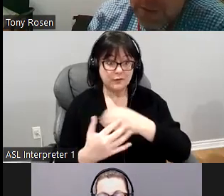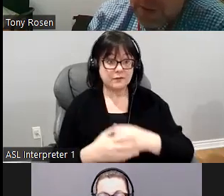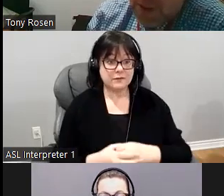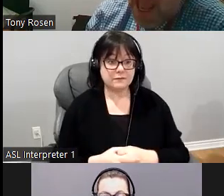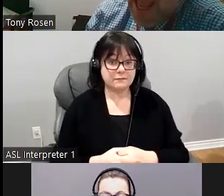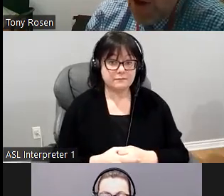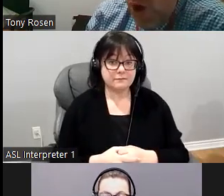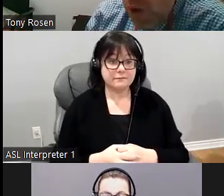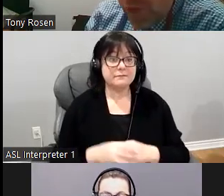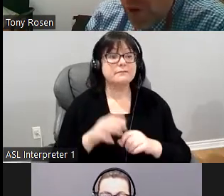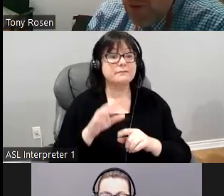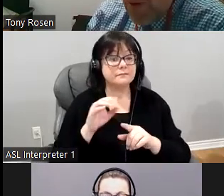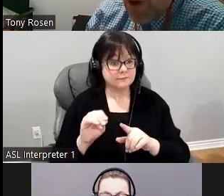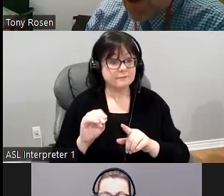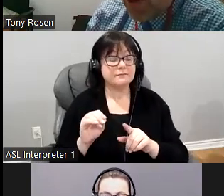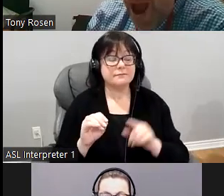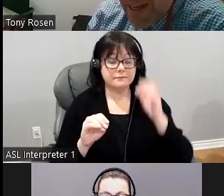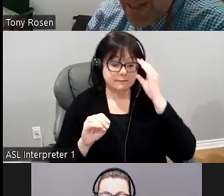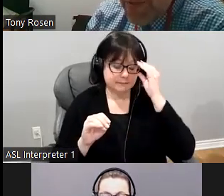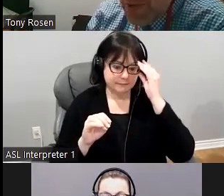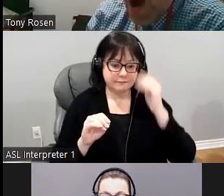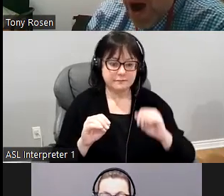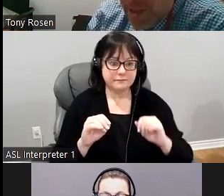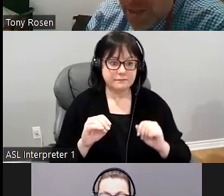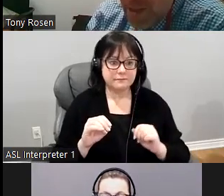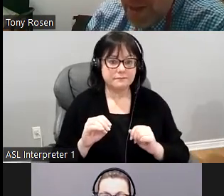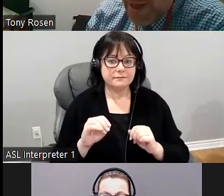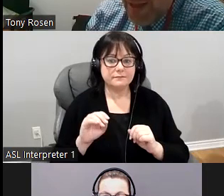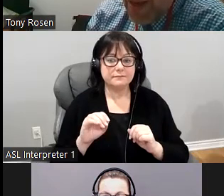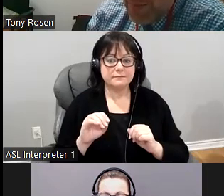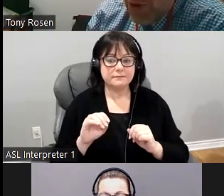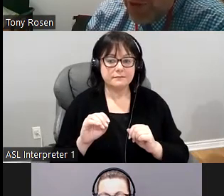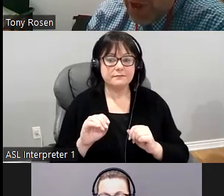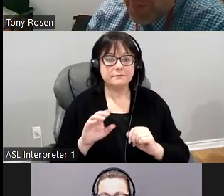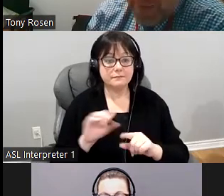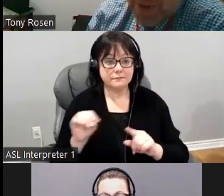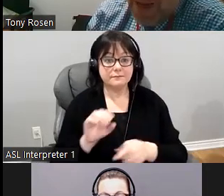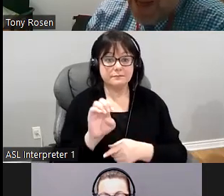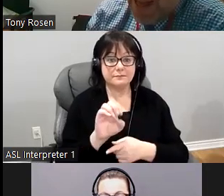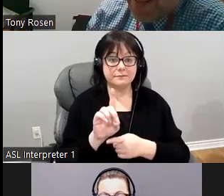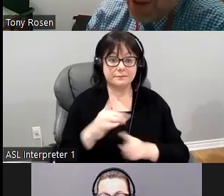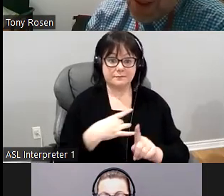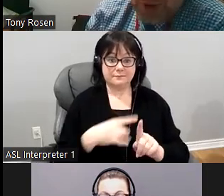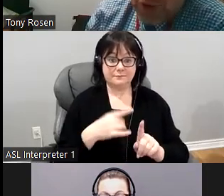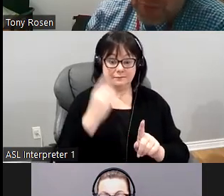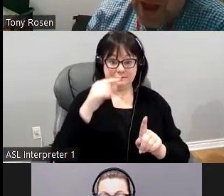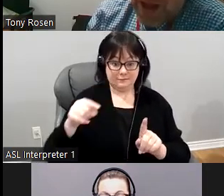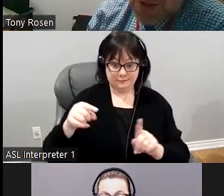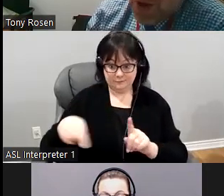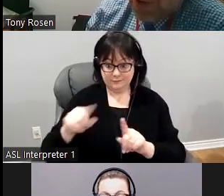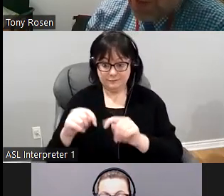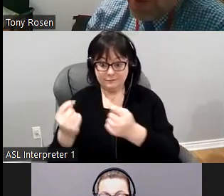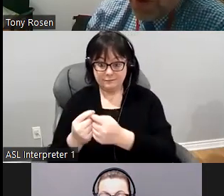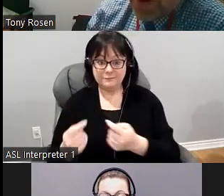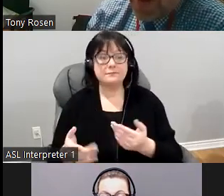presentation, and also attractive to us in the emergency department. It allows emerge